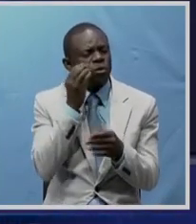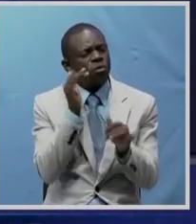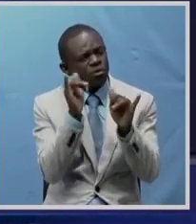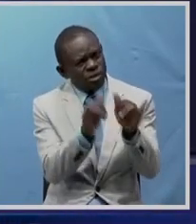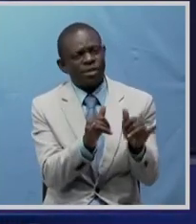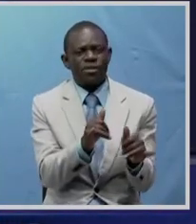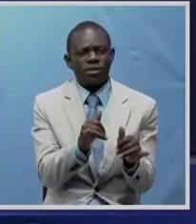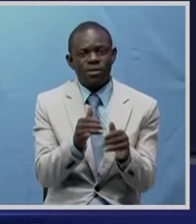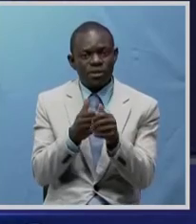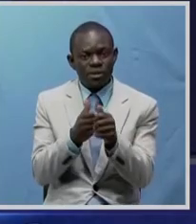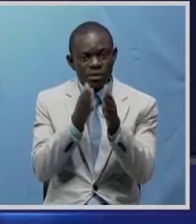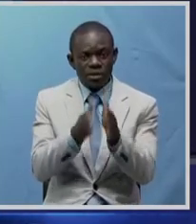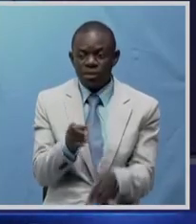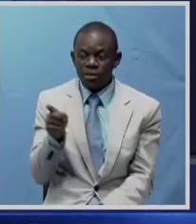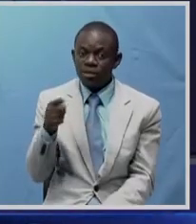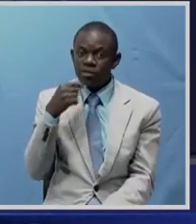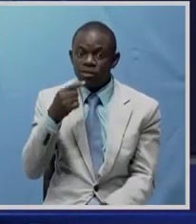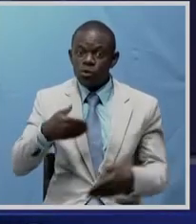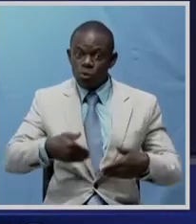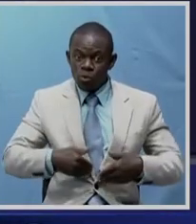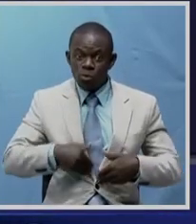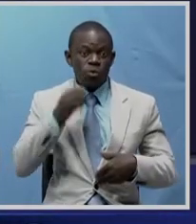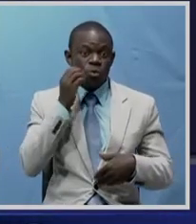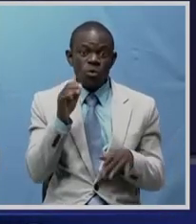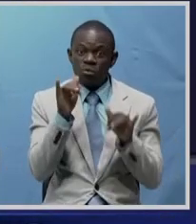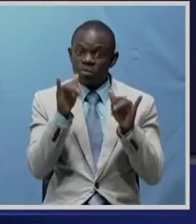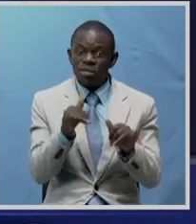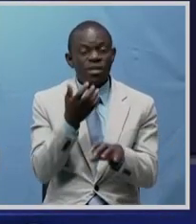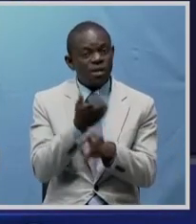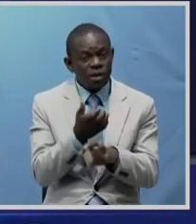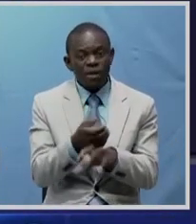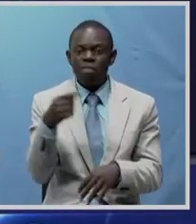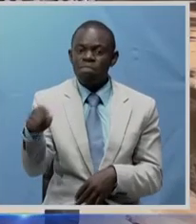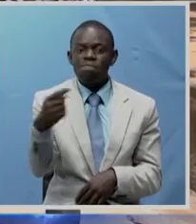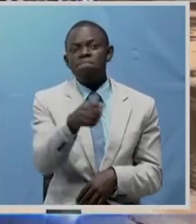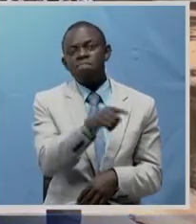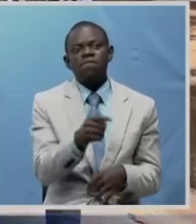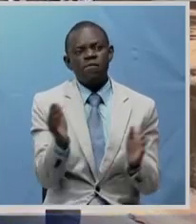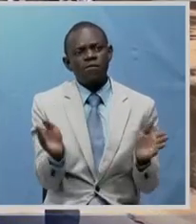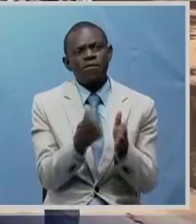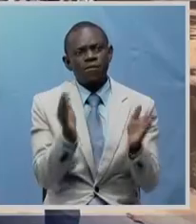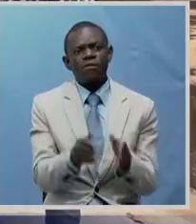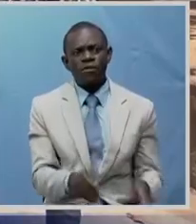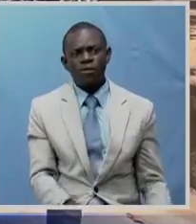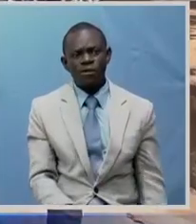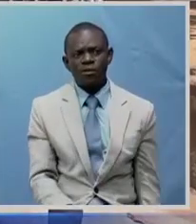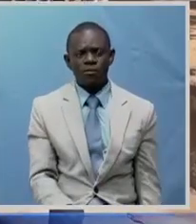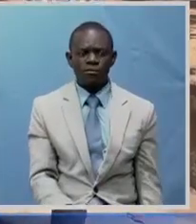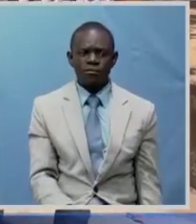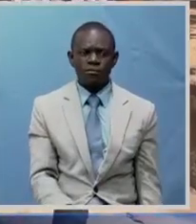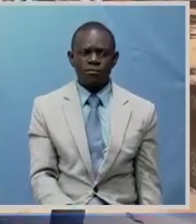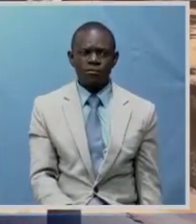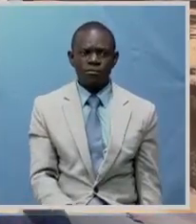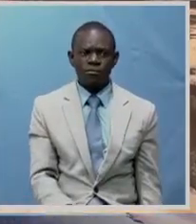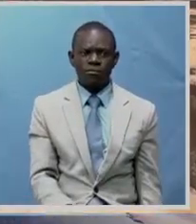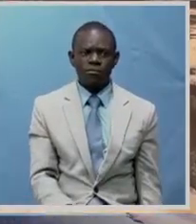home because they are active and energetic. More in the phone report. And now it causes great fear in